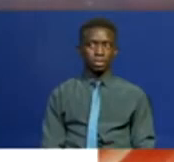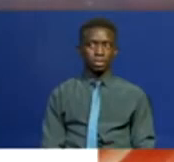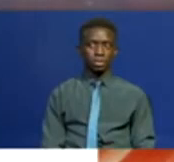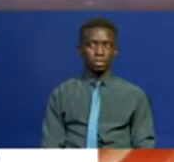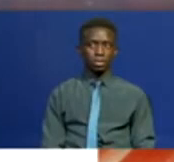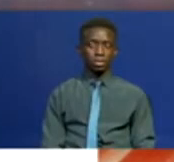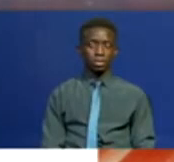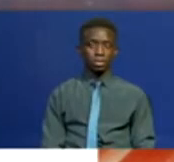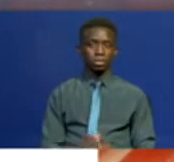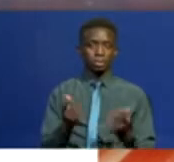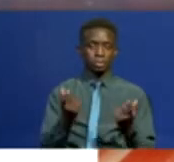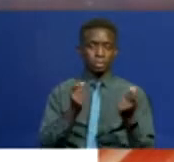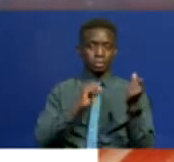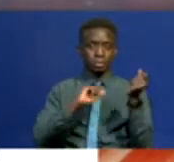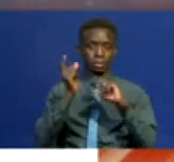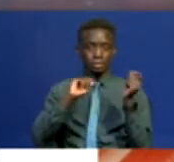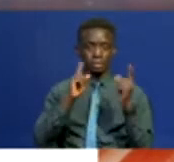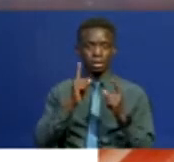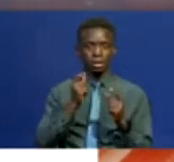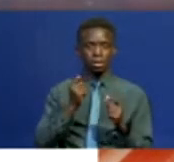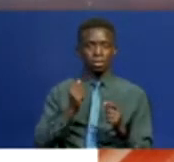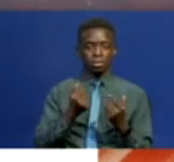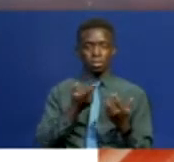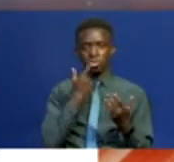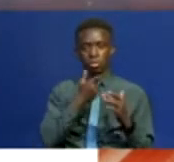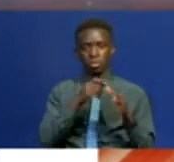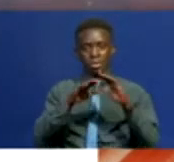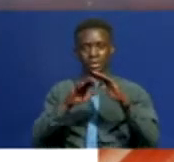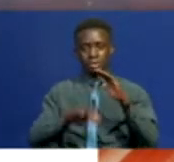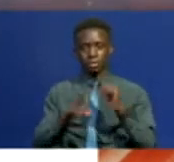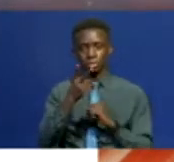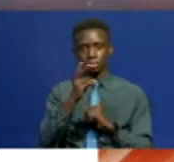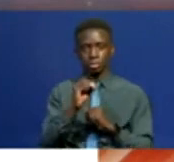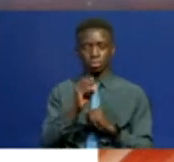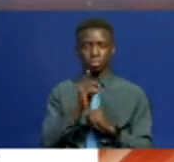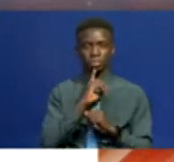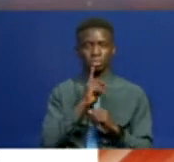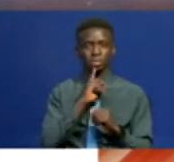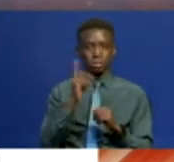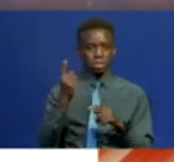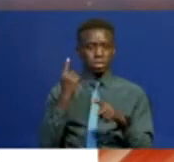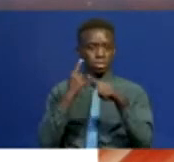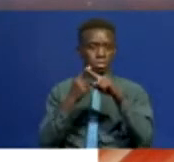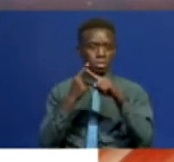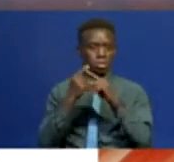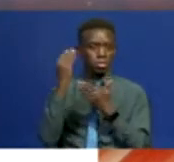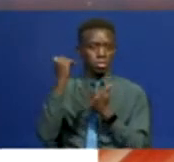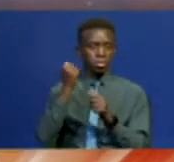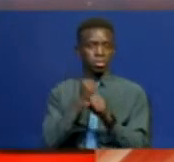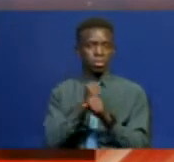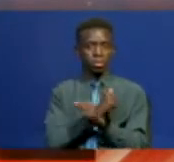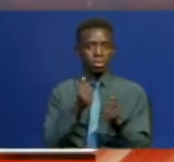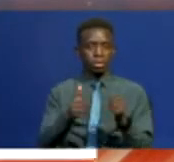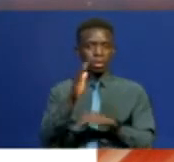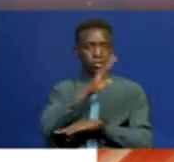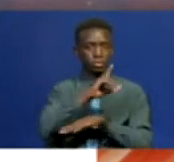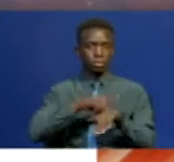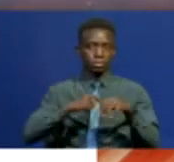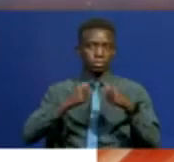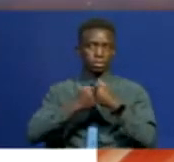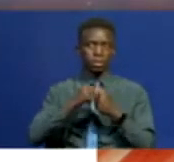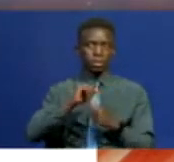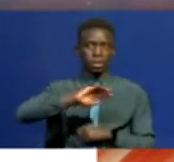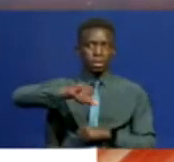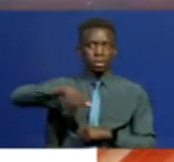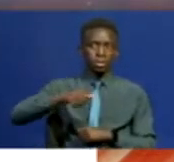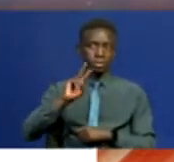Rising Starlets head coach Beldine Odemba says they are optimistic they will perform well this afternoon when they face Cameroon in the